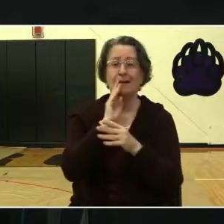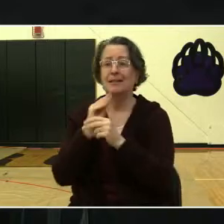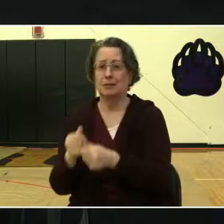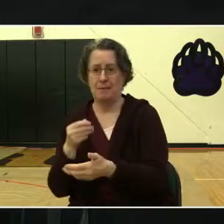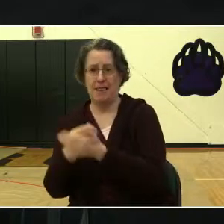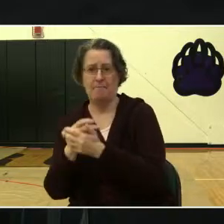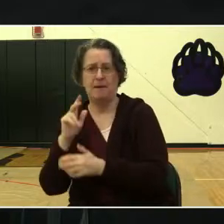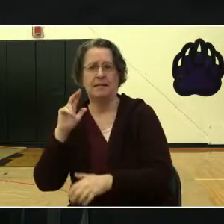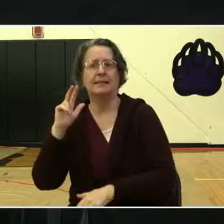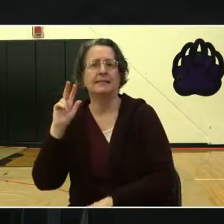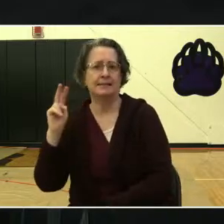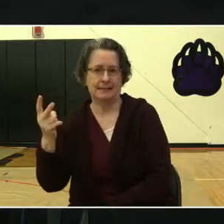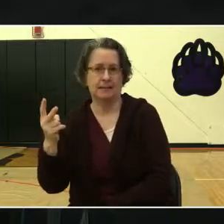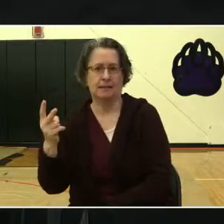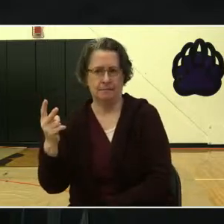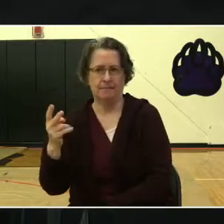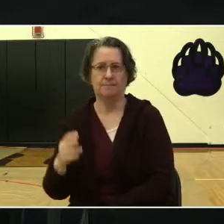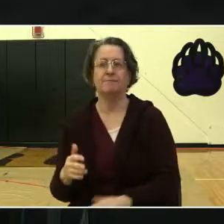Mr